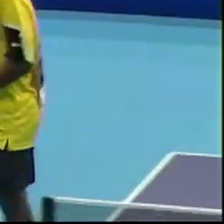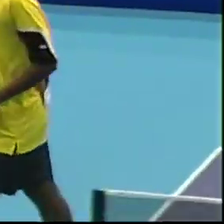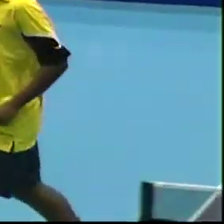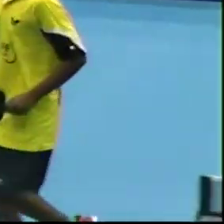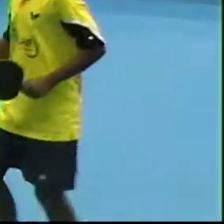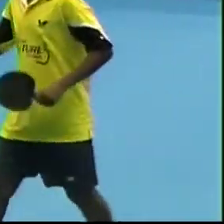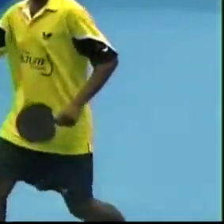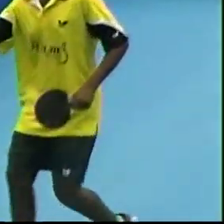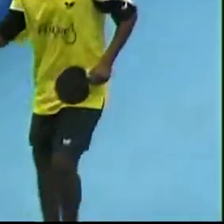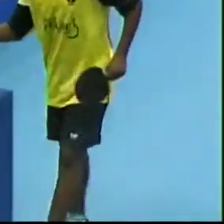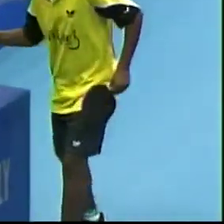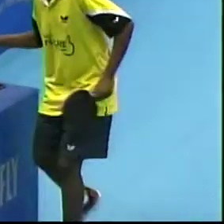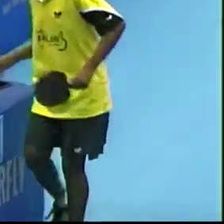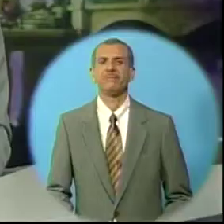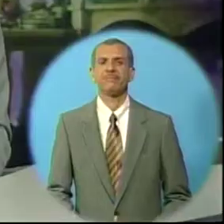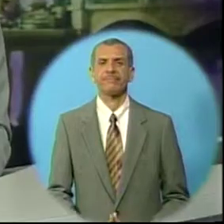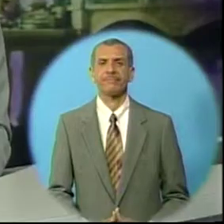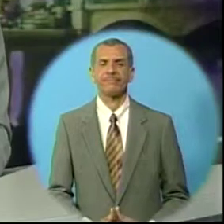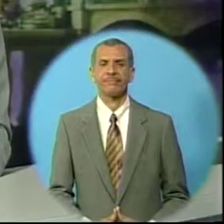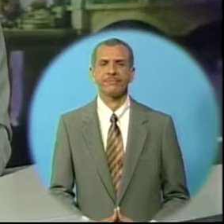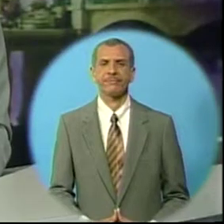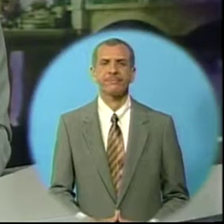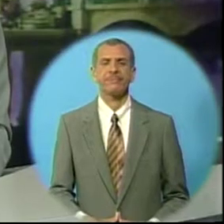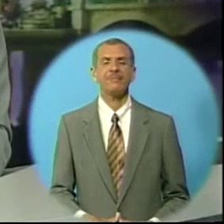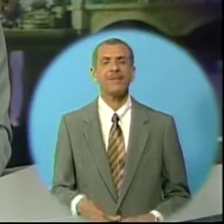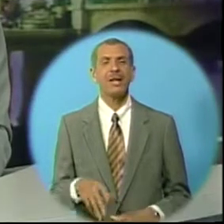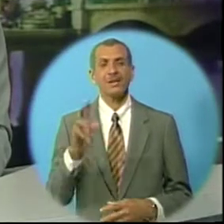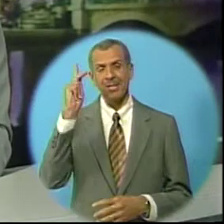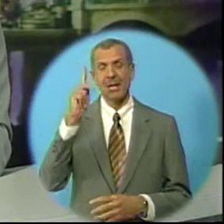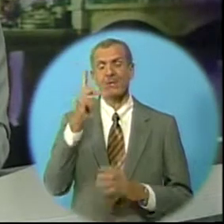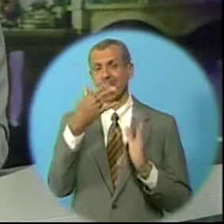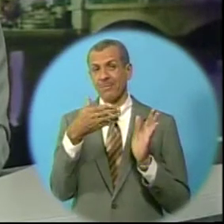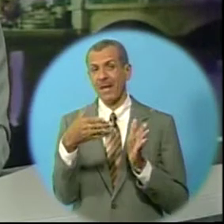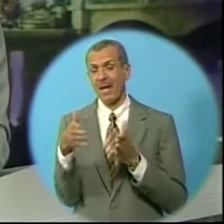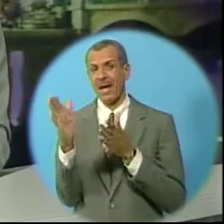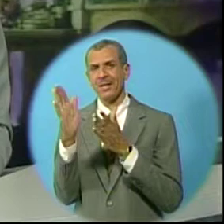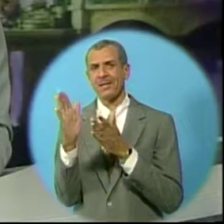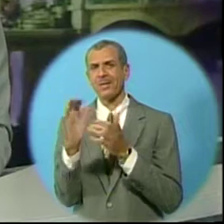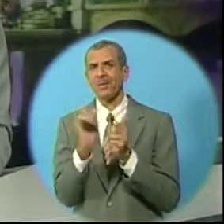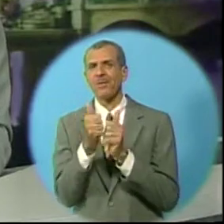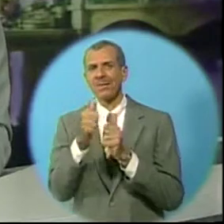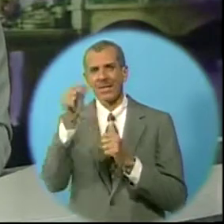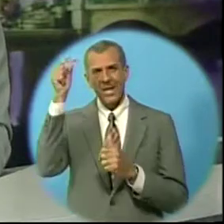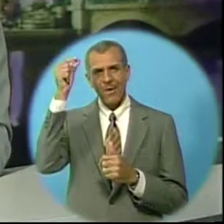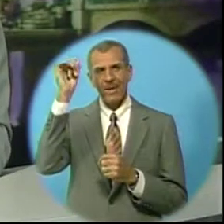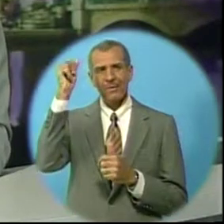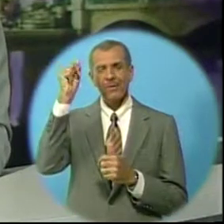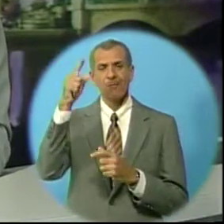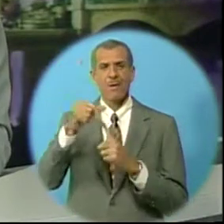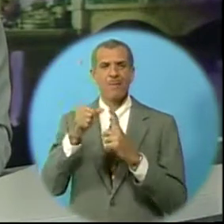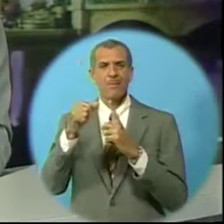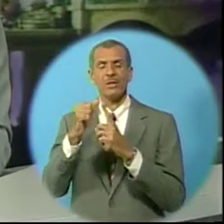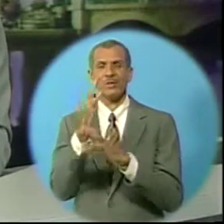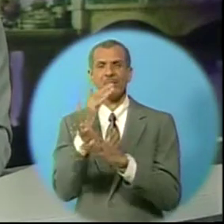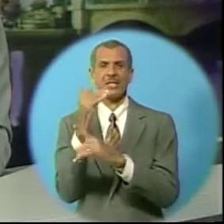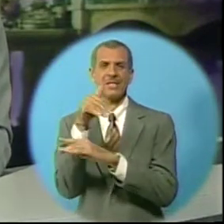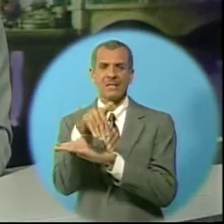Well done indeed. Well, Knight was scheduled to take on Gerrit Engerman of Germany this